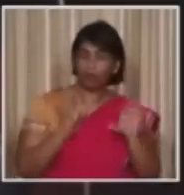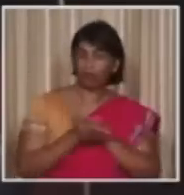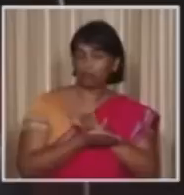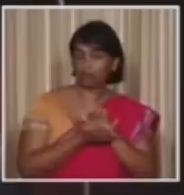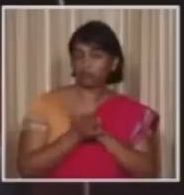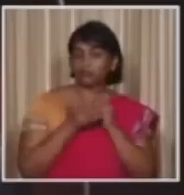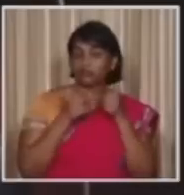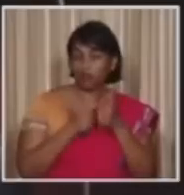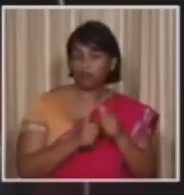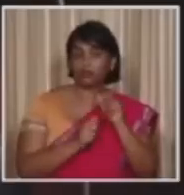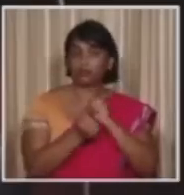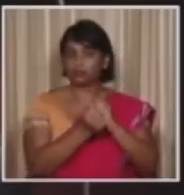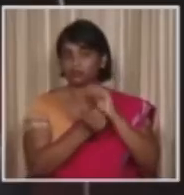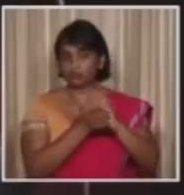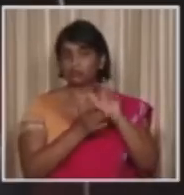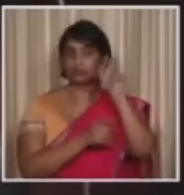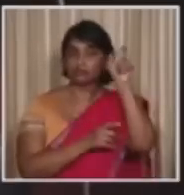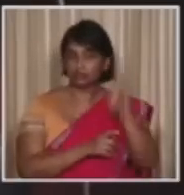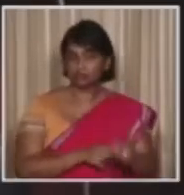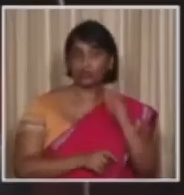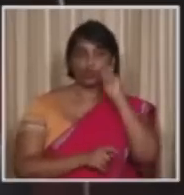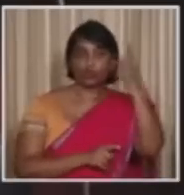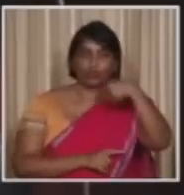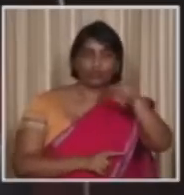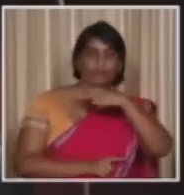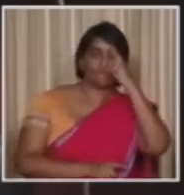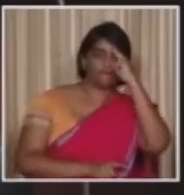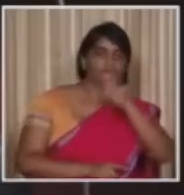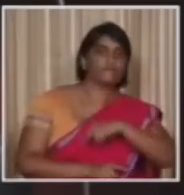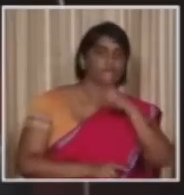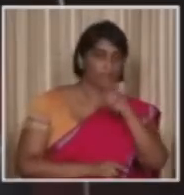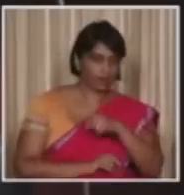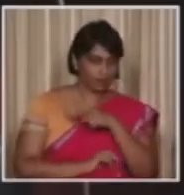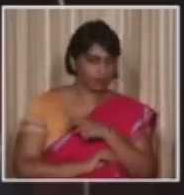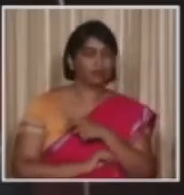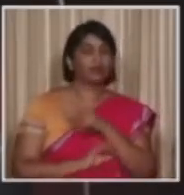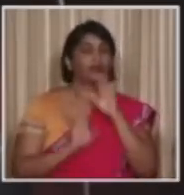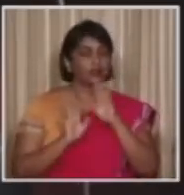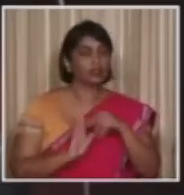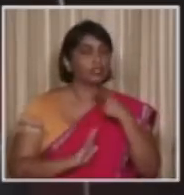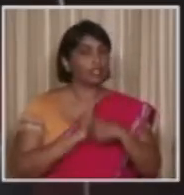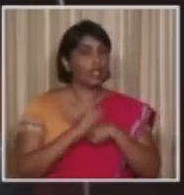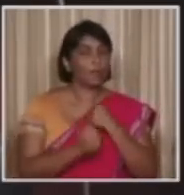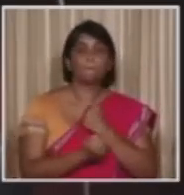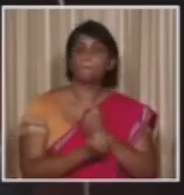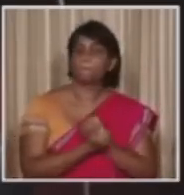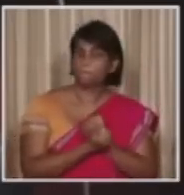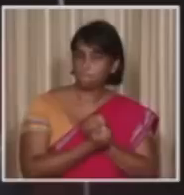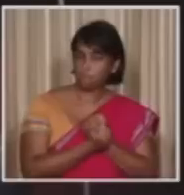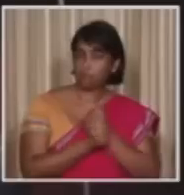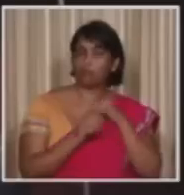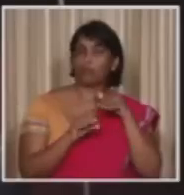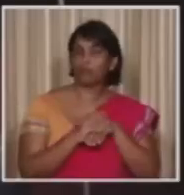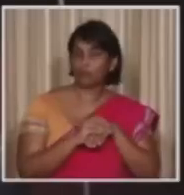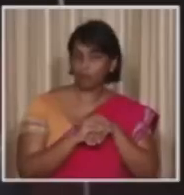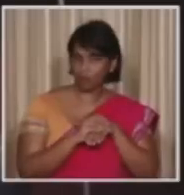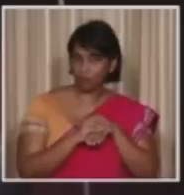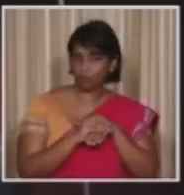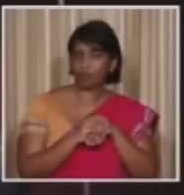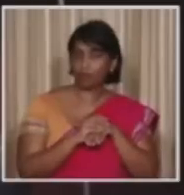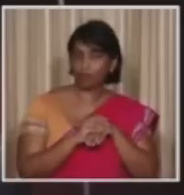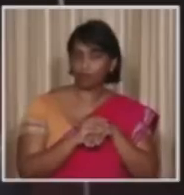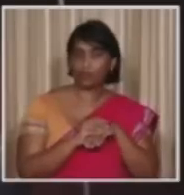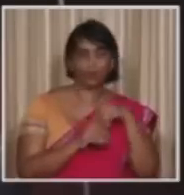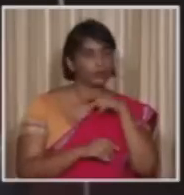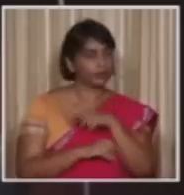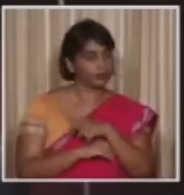police. The Sri Lanka police has had a practice that the promotions of police officers who are named as suspects or accused in